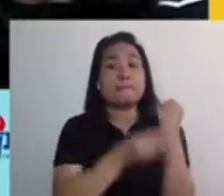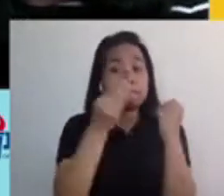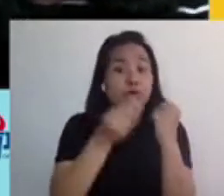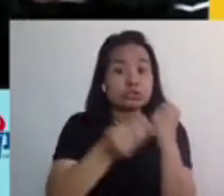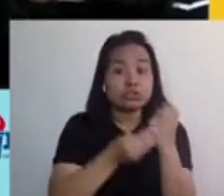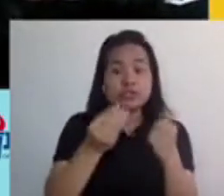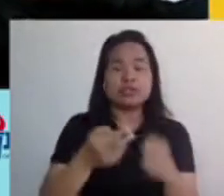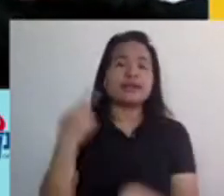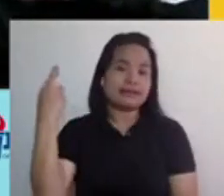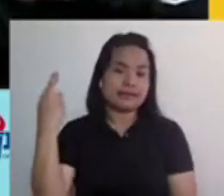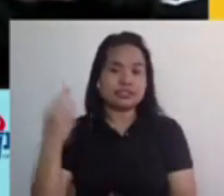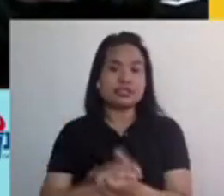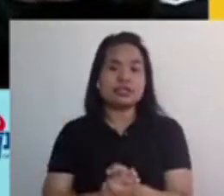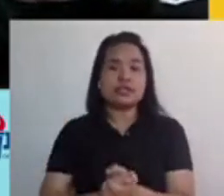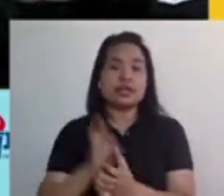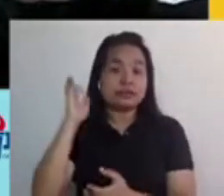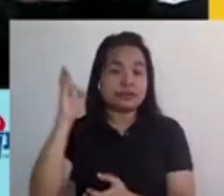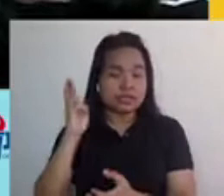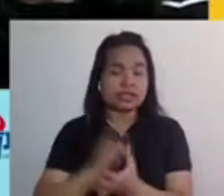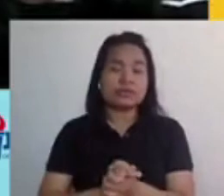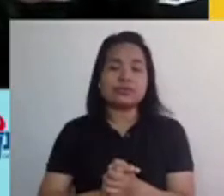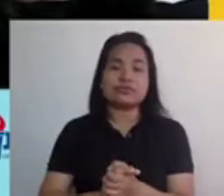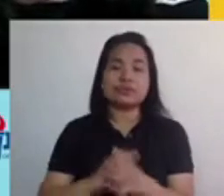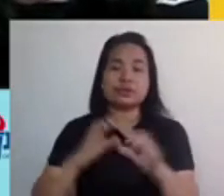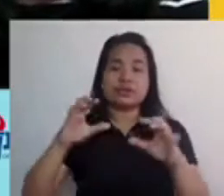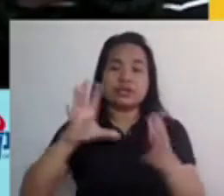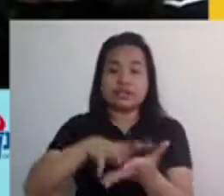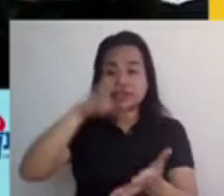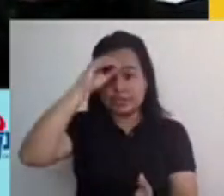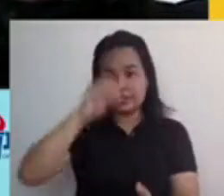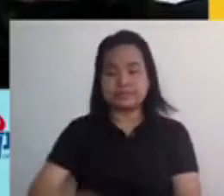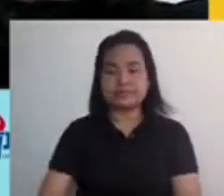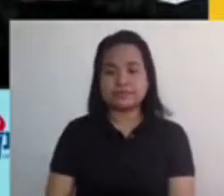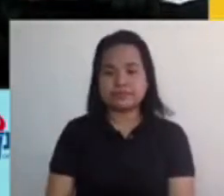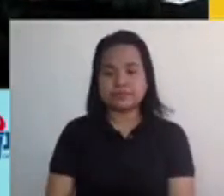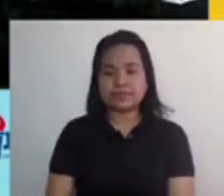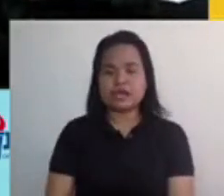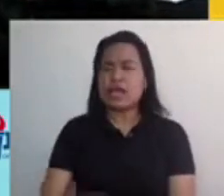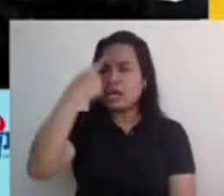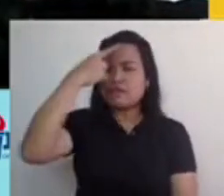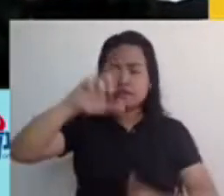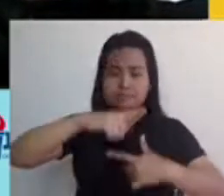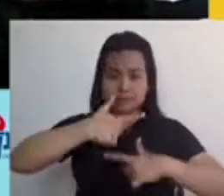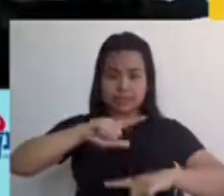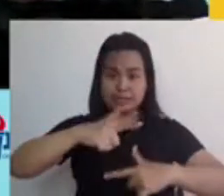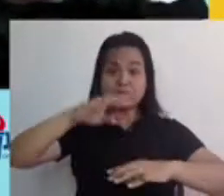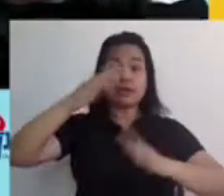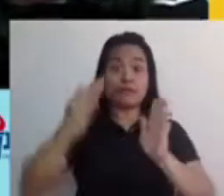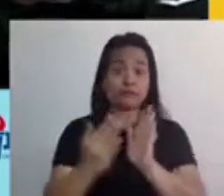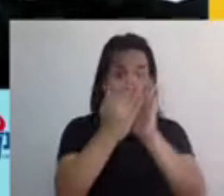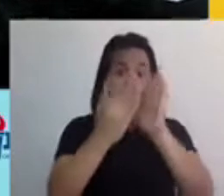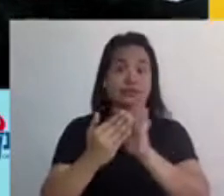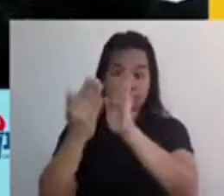instruction. And then lastly, you have here option 4, the limited face-to-face. This one only applies to our public and private